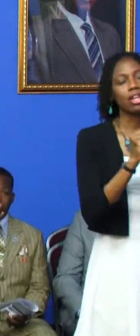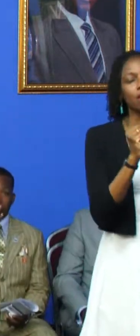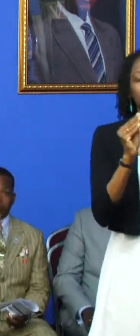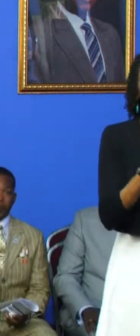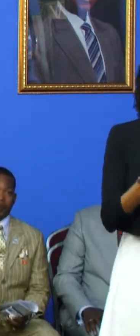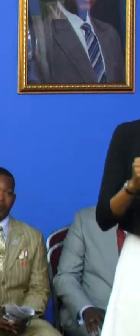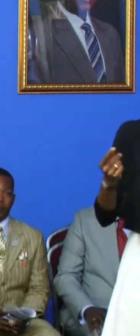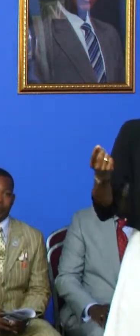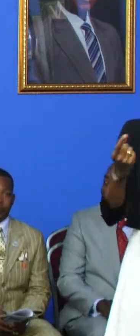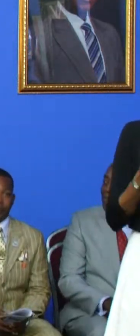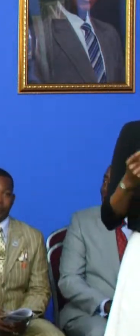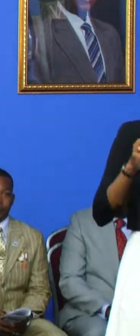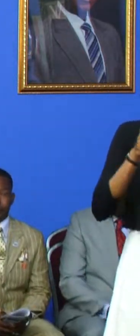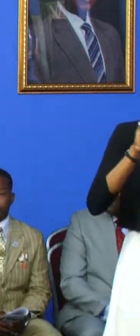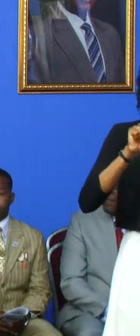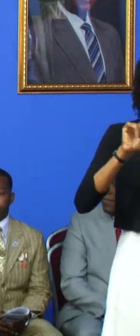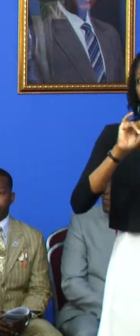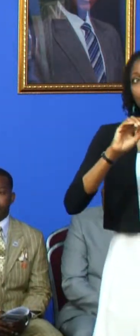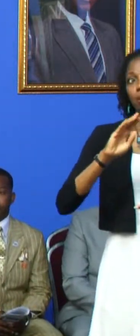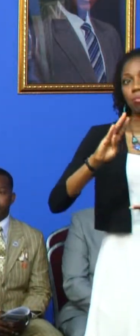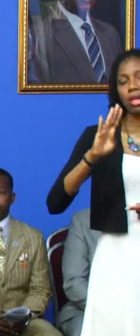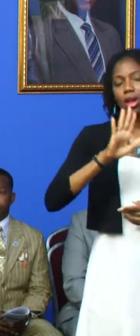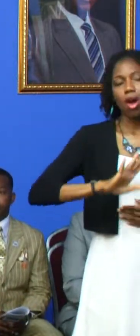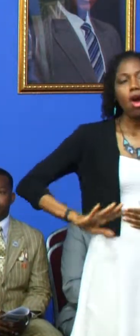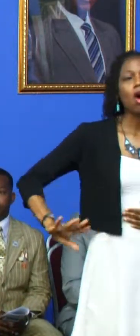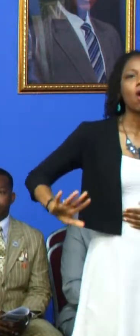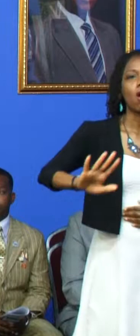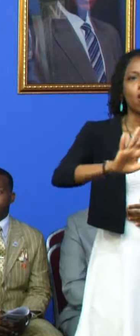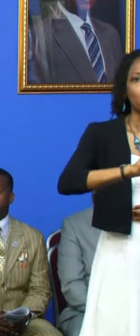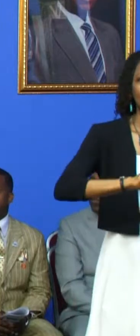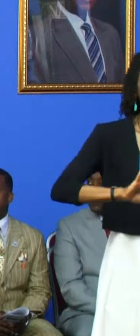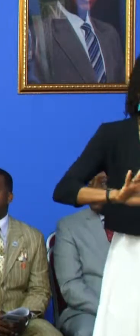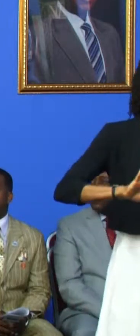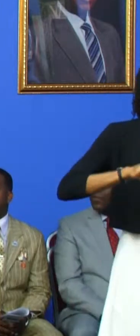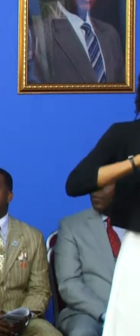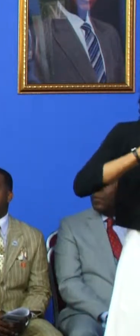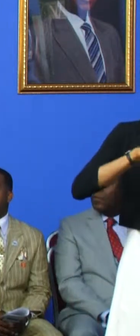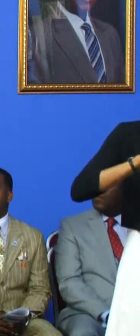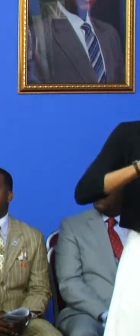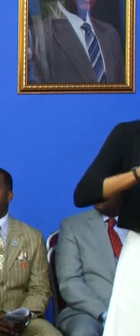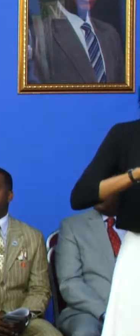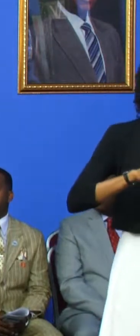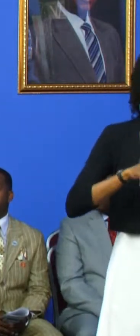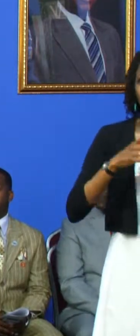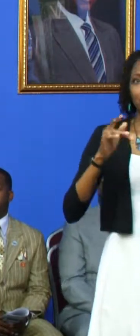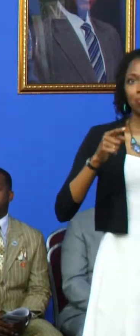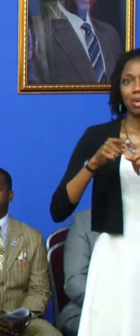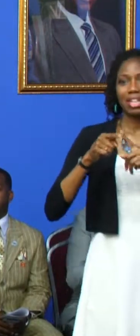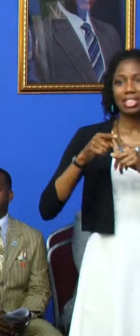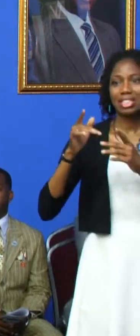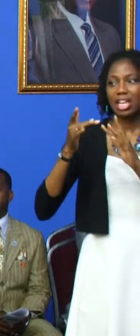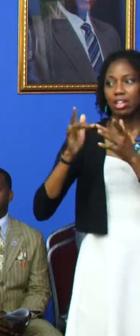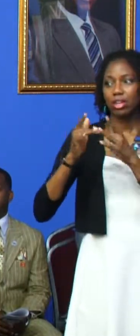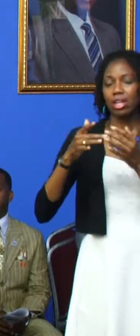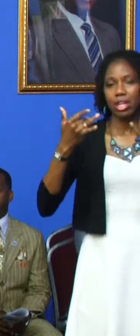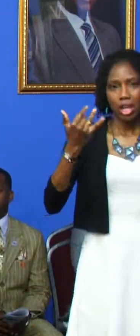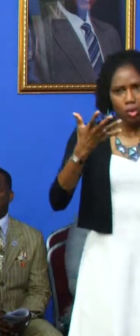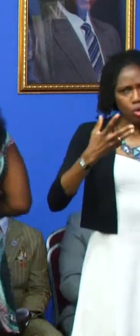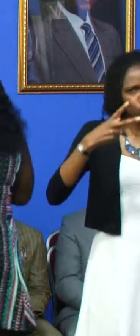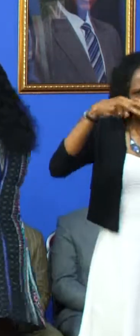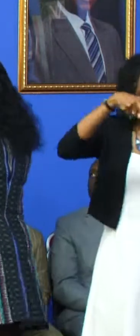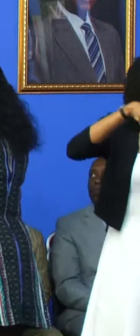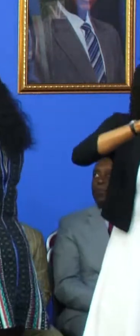on WLIB across the nation, streaming to you right now. I'd like you to get on your feet for